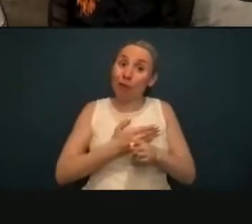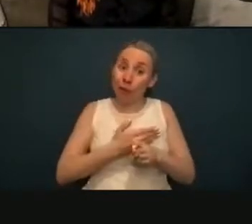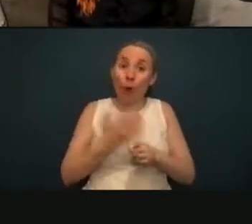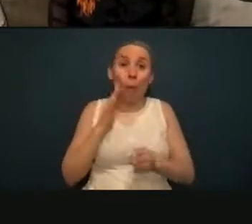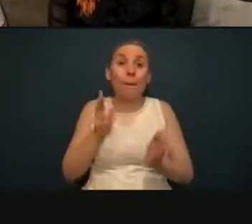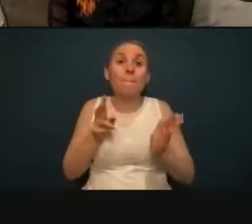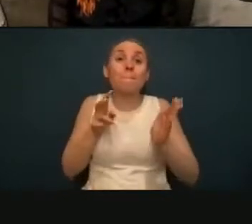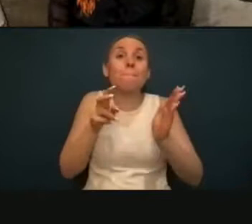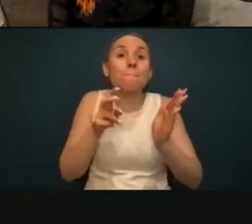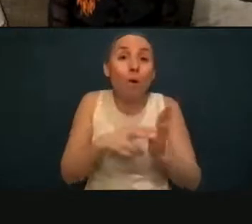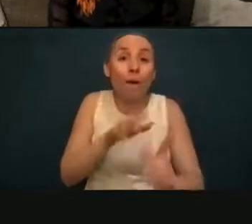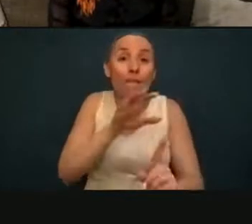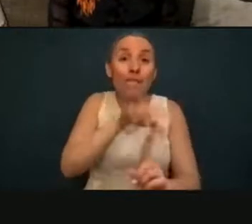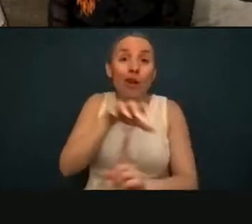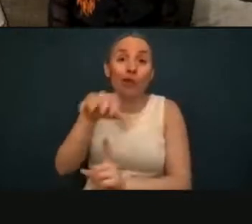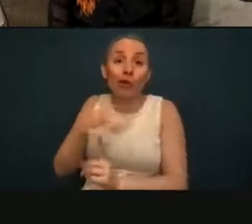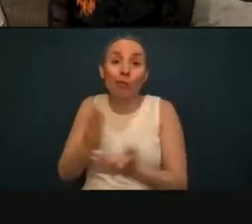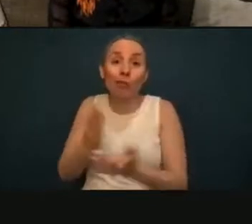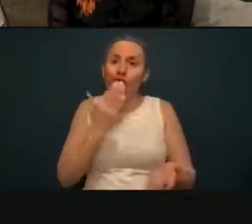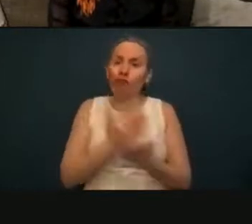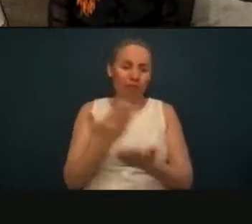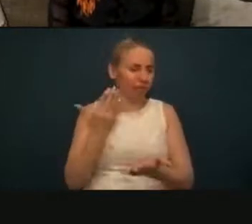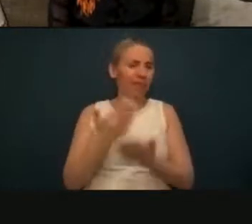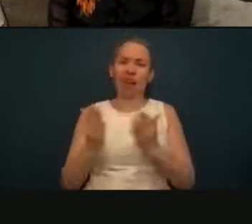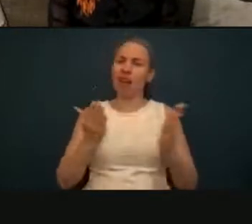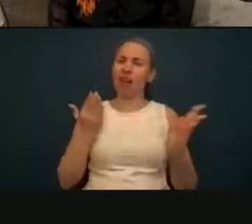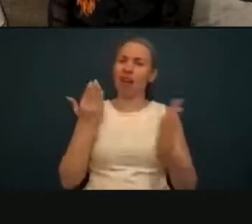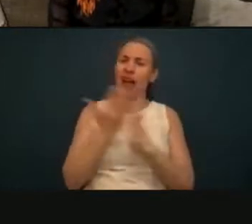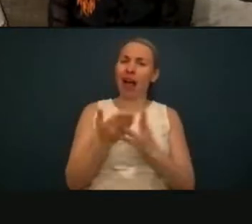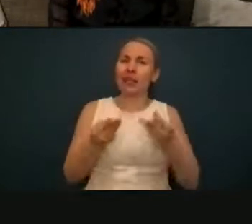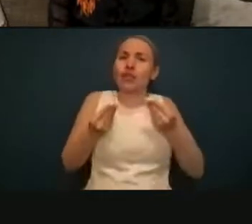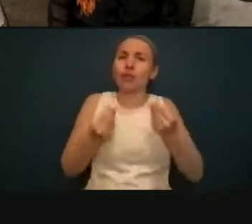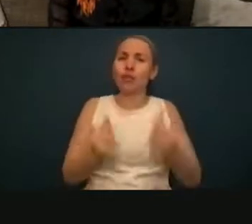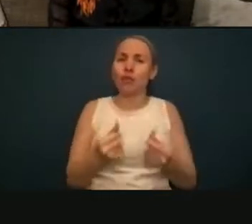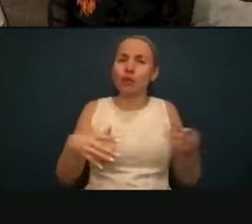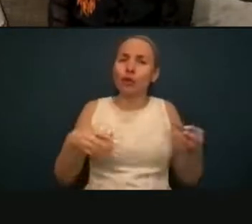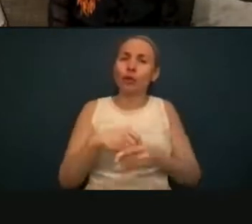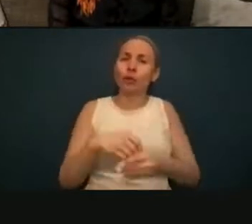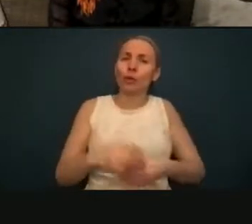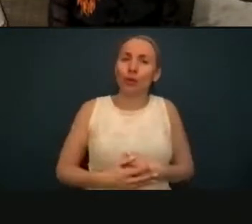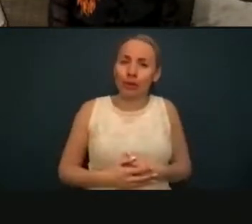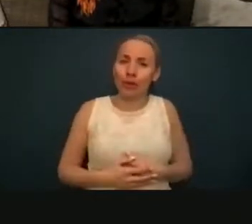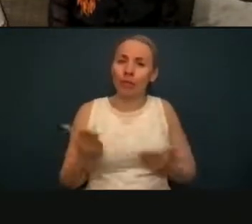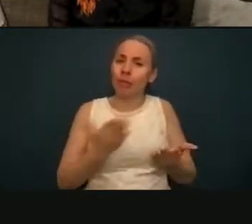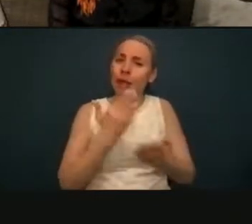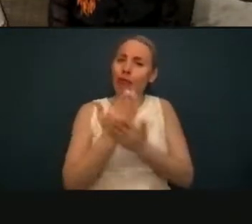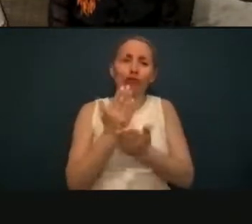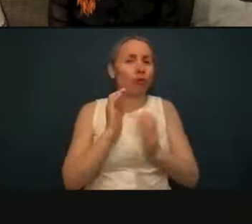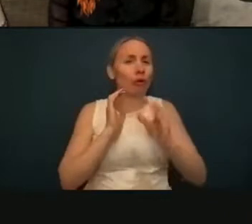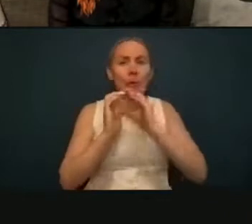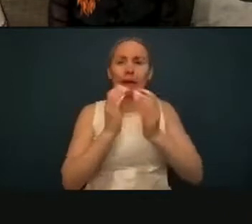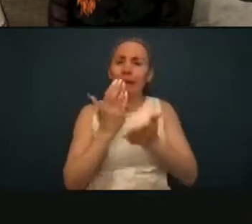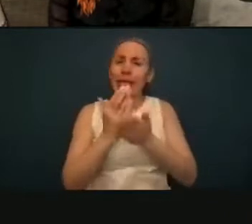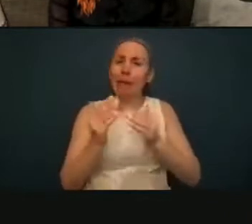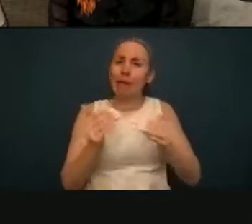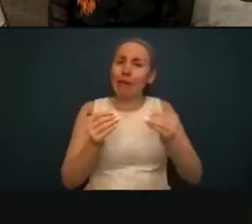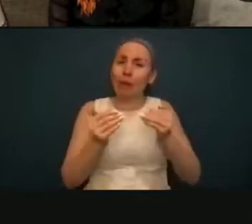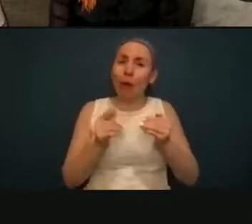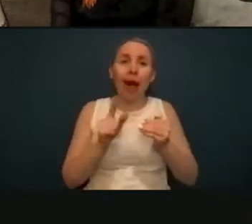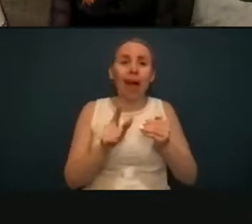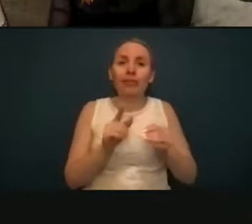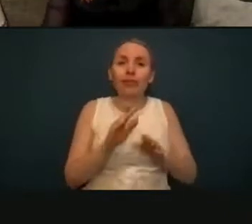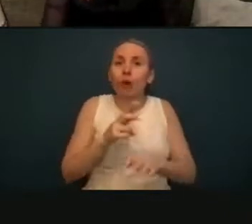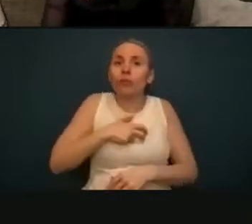that you know really work very well, having those conversations, and again, just not being afraid to